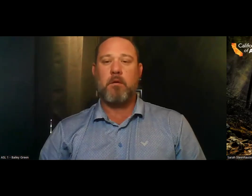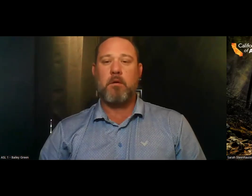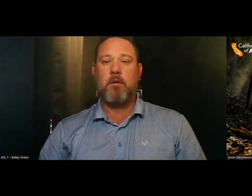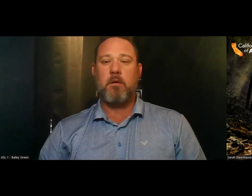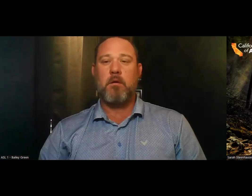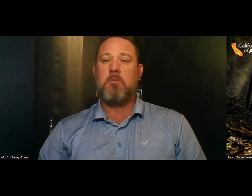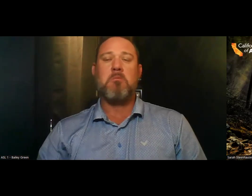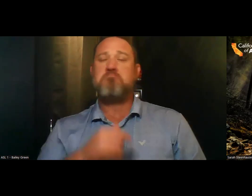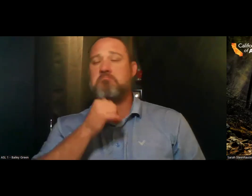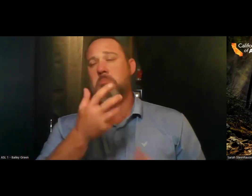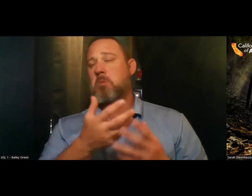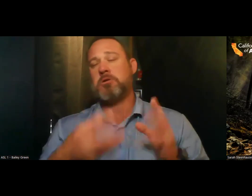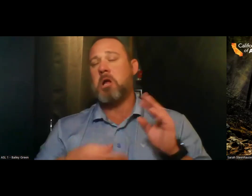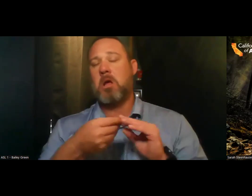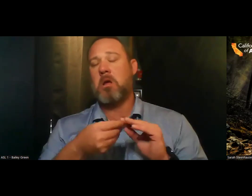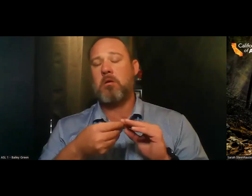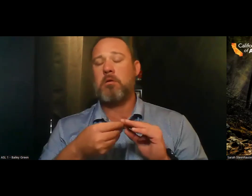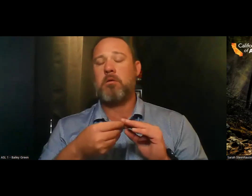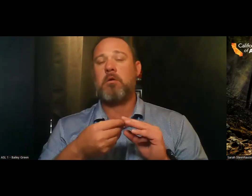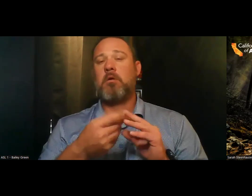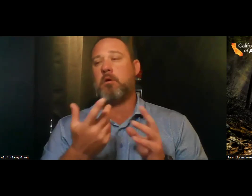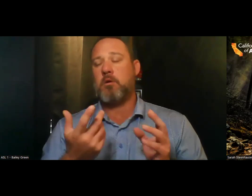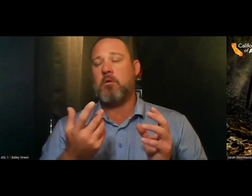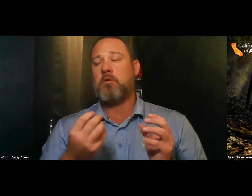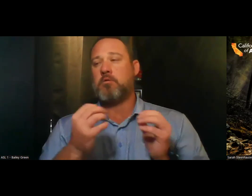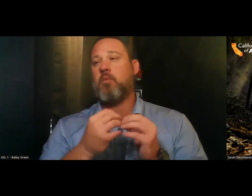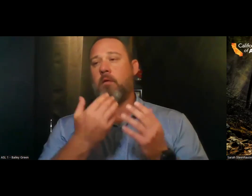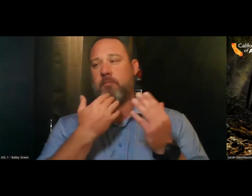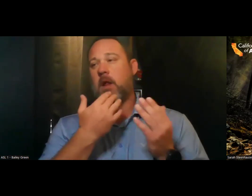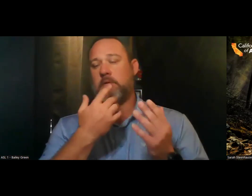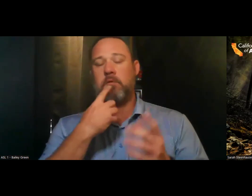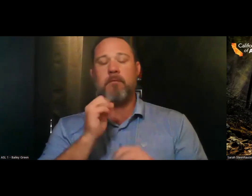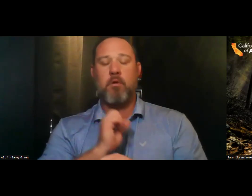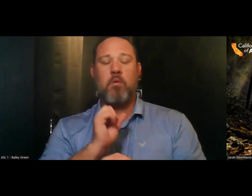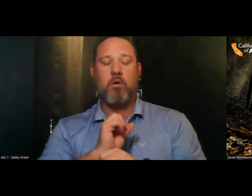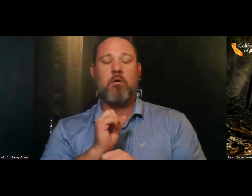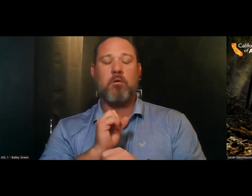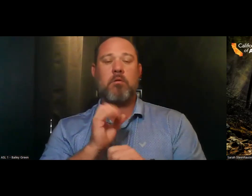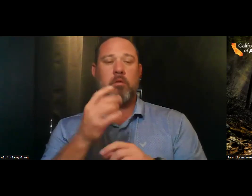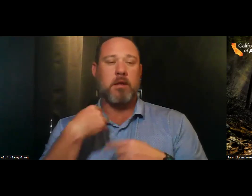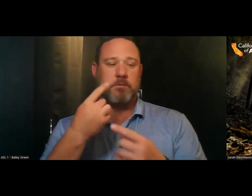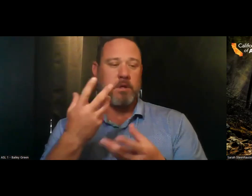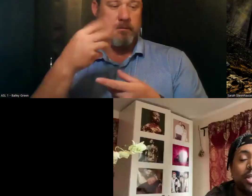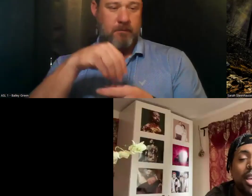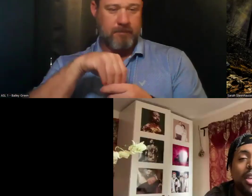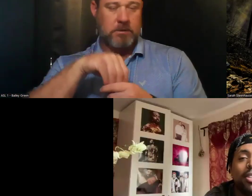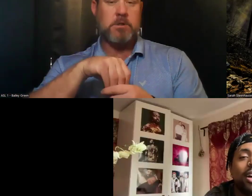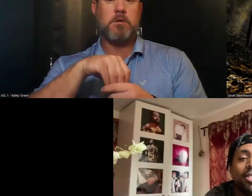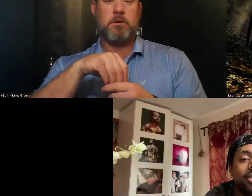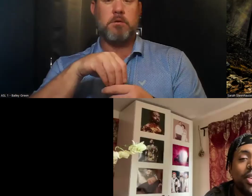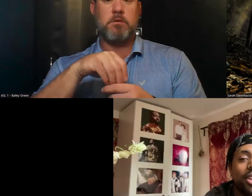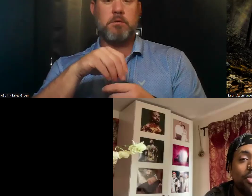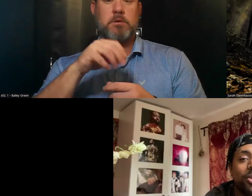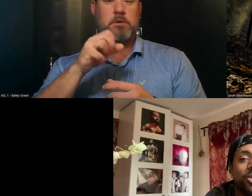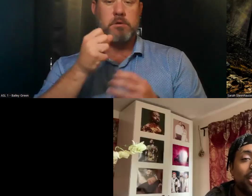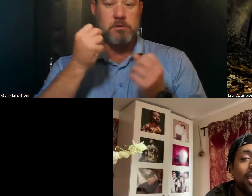I don't have too much to add. I mean, just more like gratitude for the work that has been invested in this. This was dozens